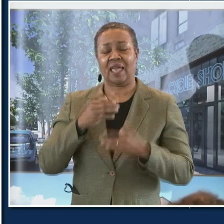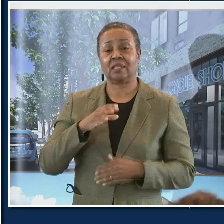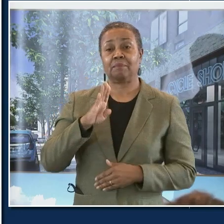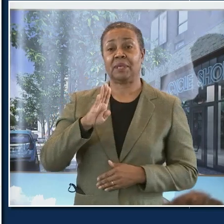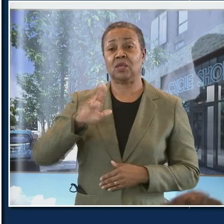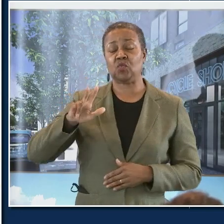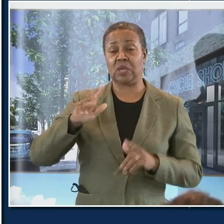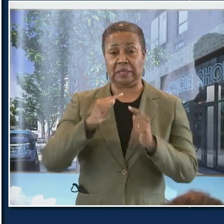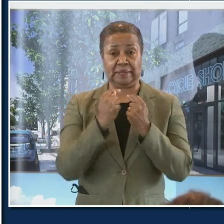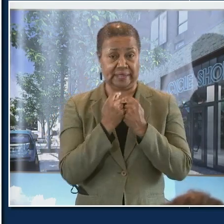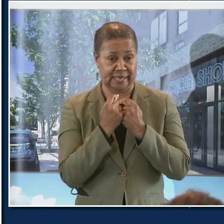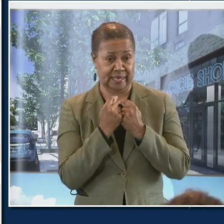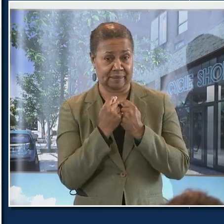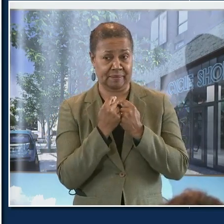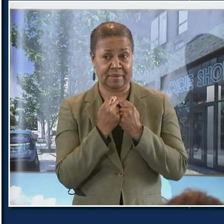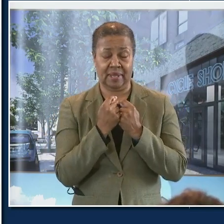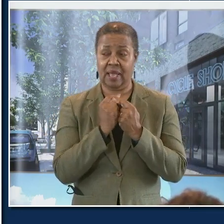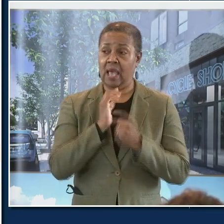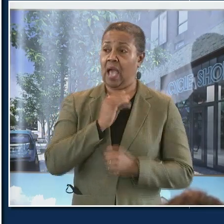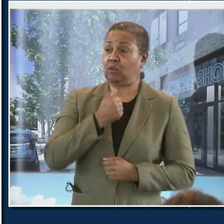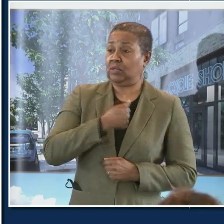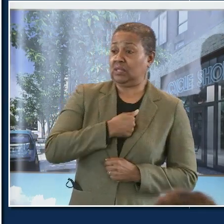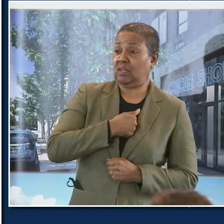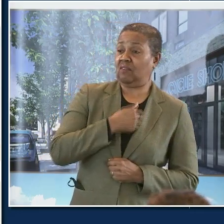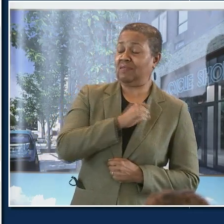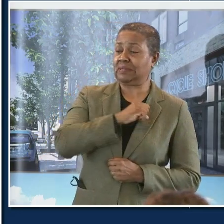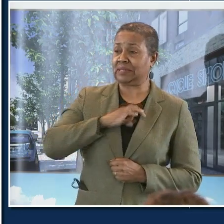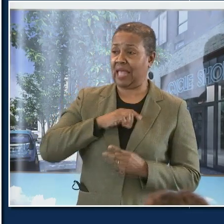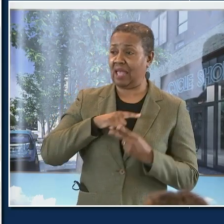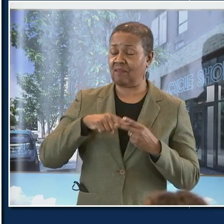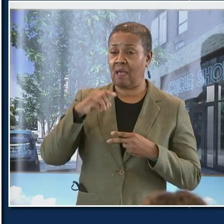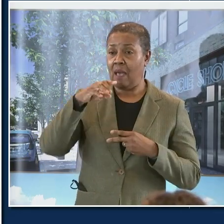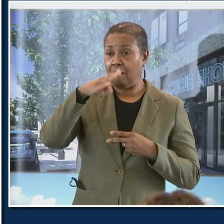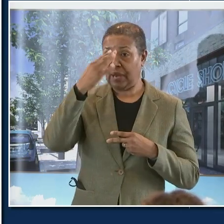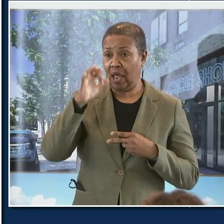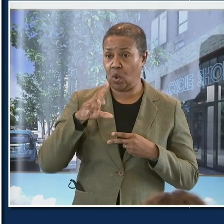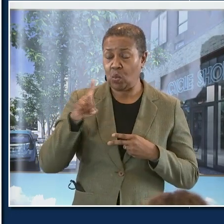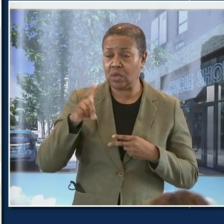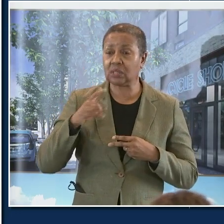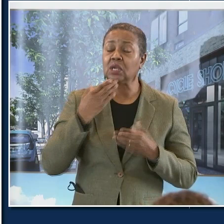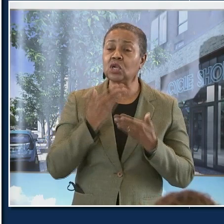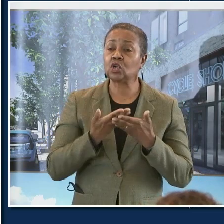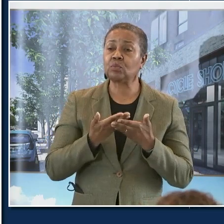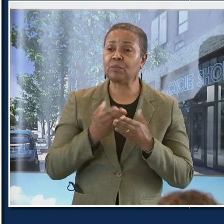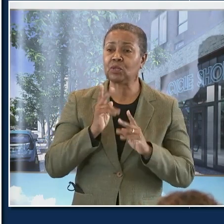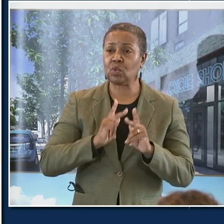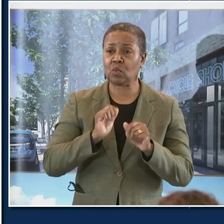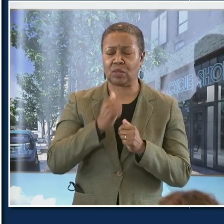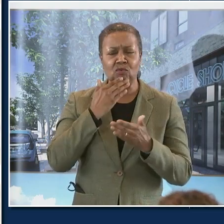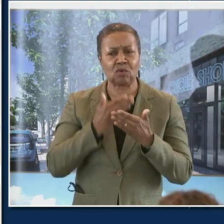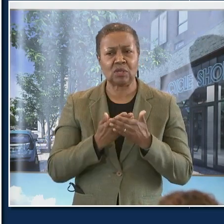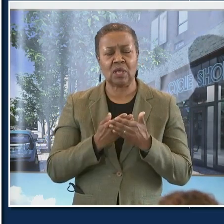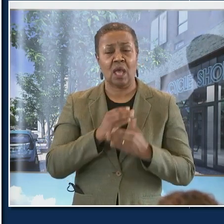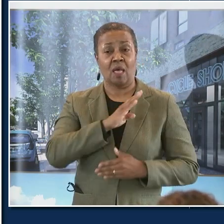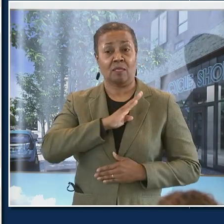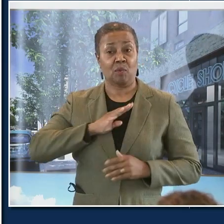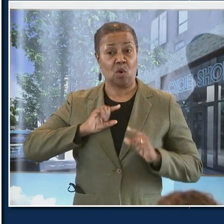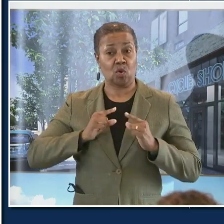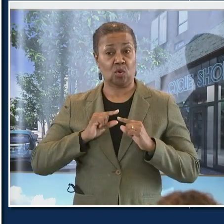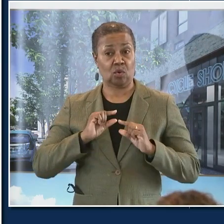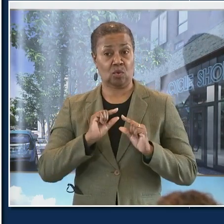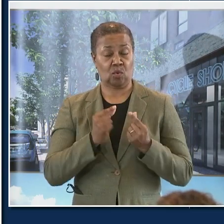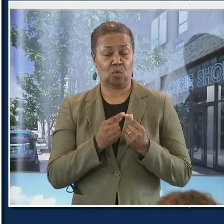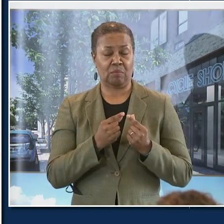B3 team, ourselves, our staff, Blackwood, a great group of people to work with, the board group and its owner,